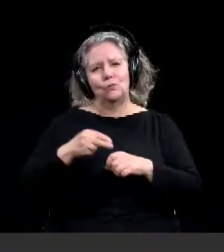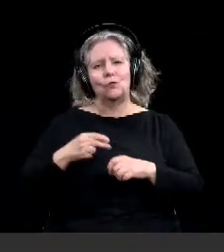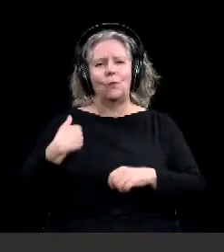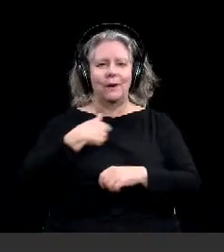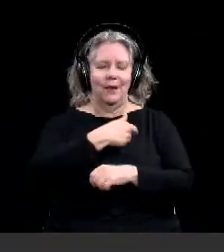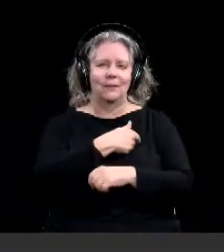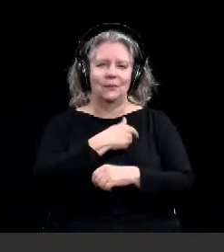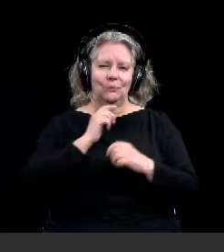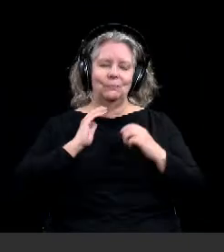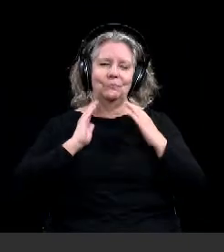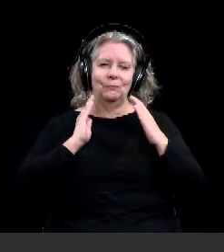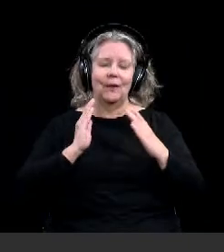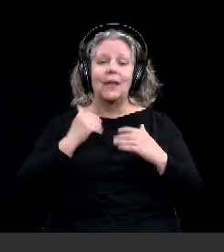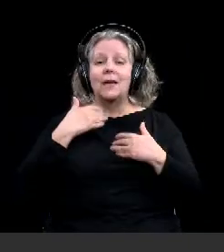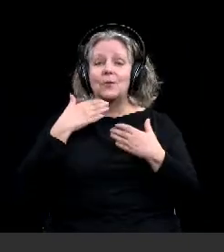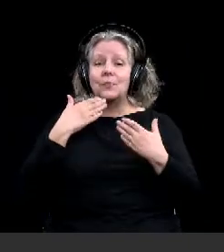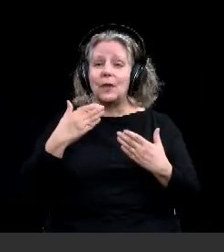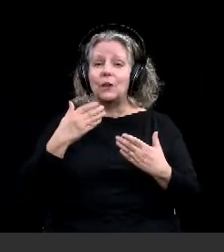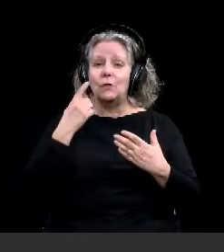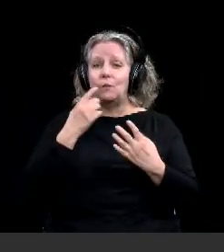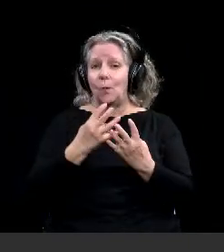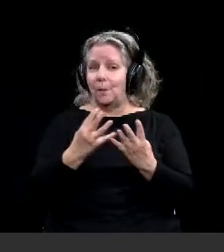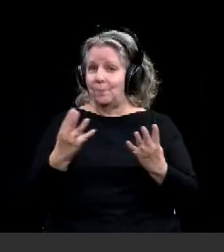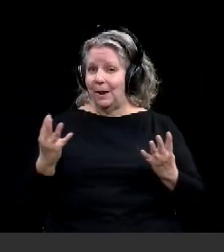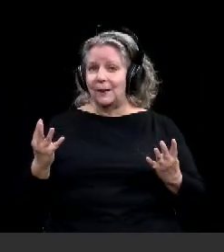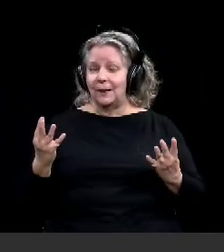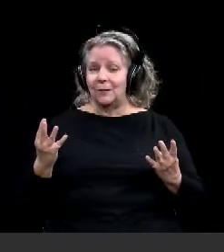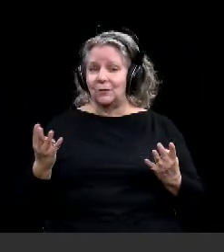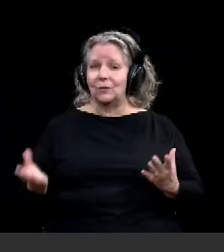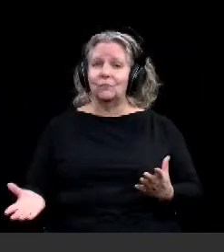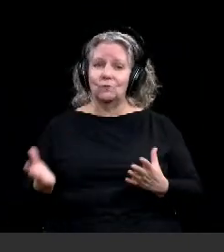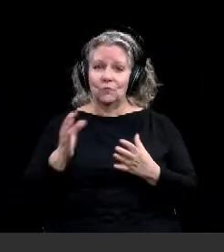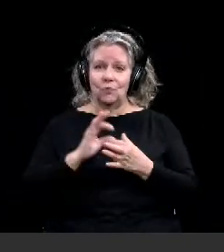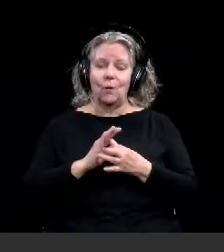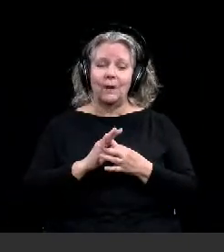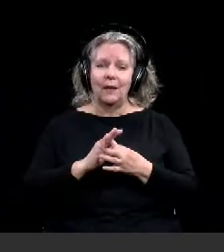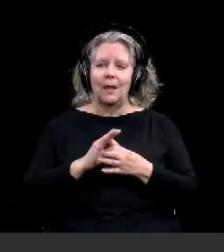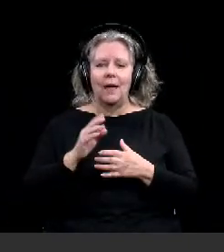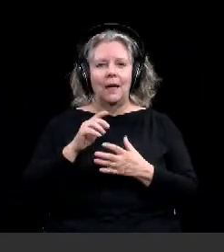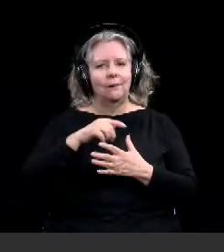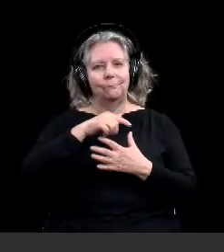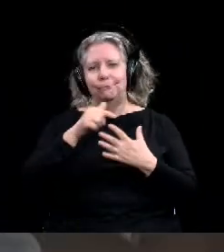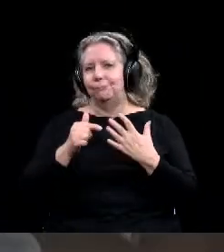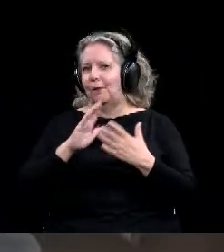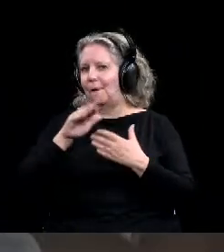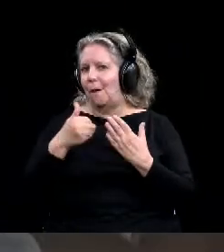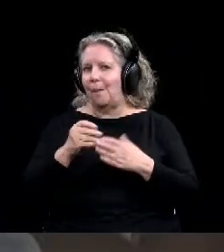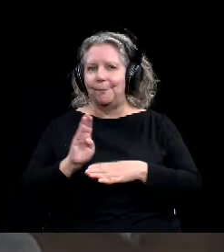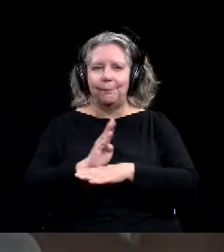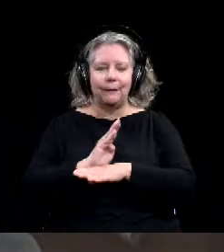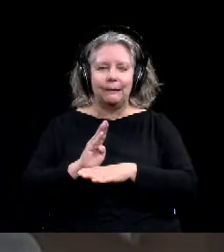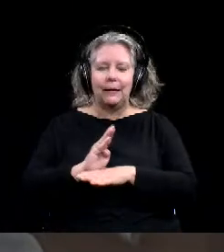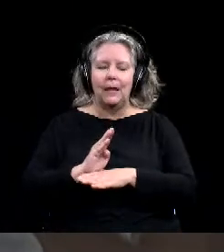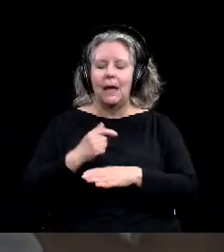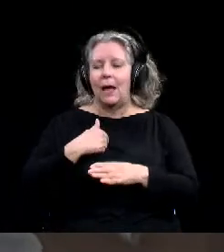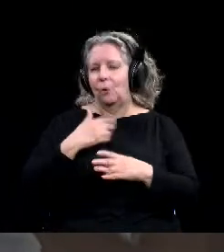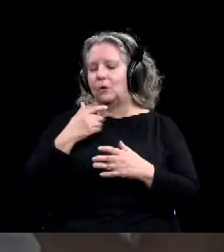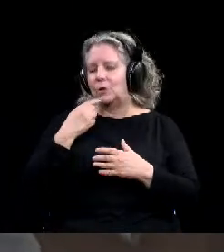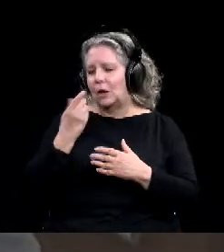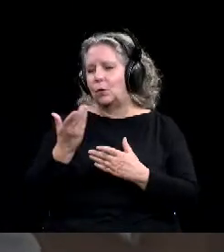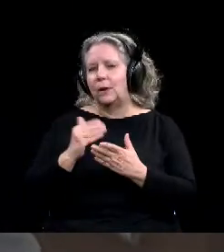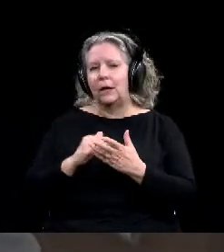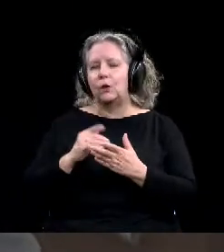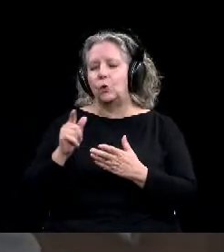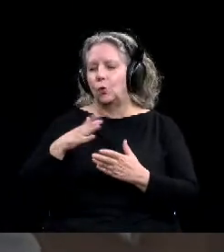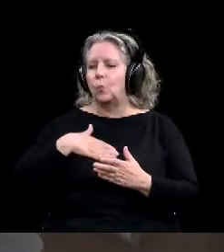call are very busy, and I just want to say again, your willingness to communicate to our community is outstanding. I did